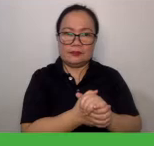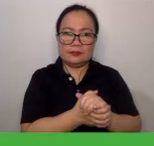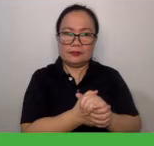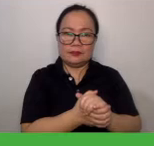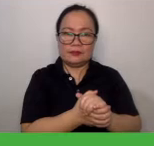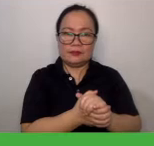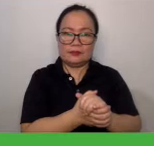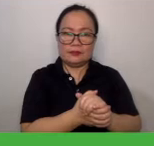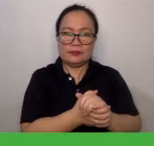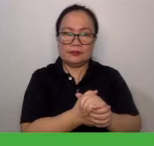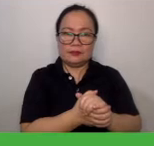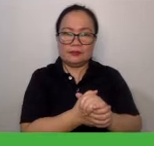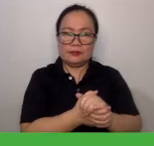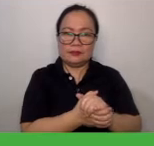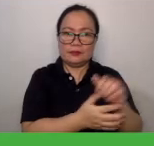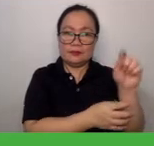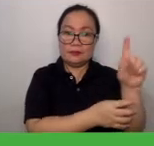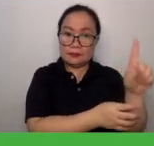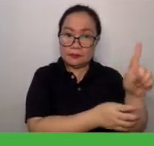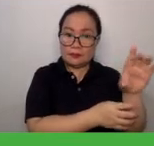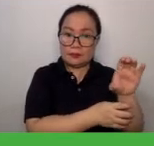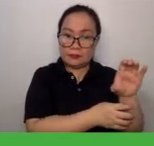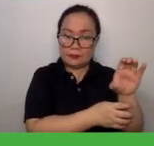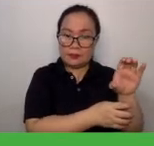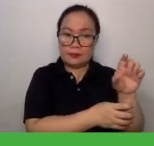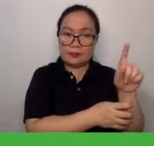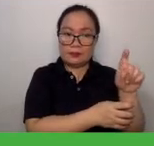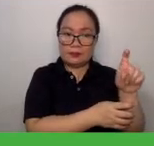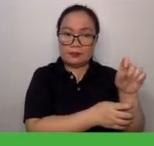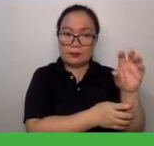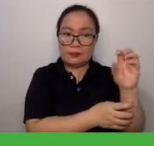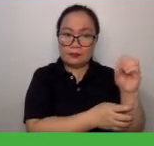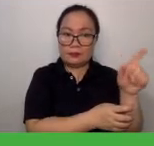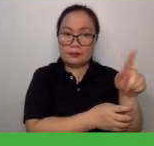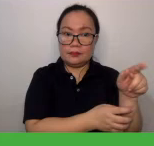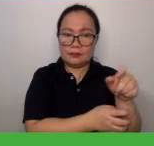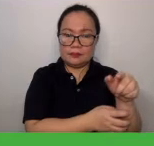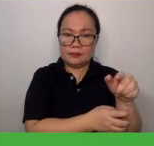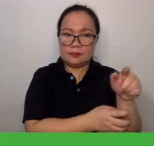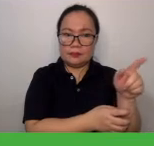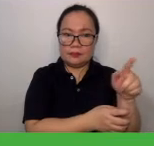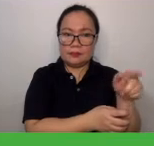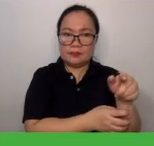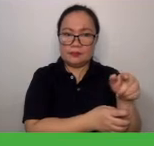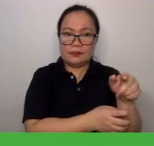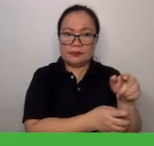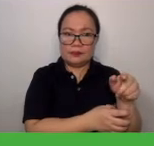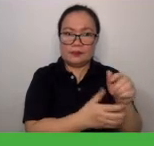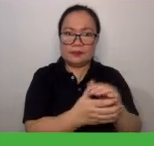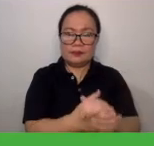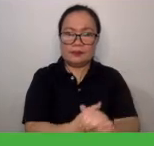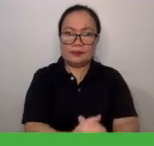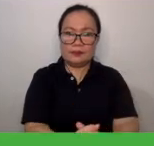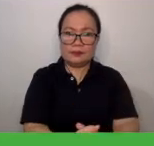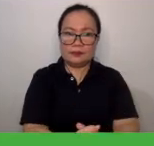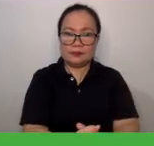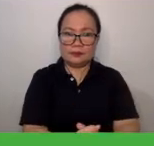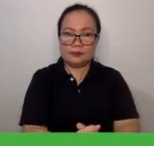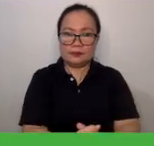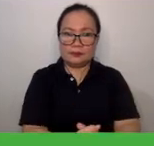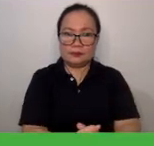Okay, so we have 112 ounce. So, ito po siya. Medyo may typo tayo kanina.